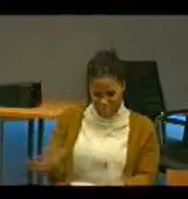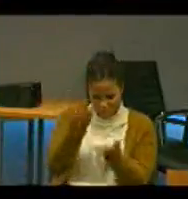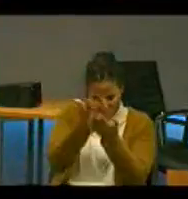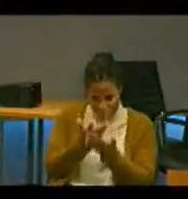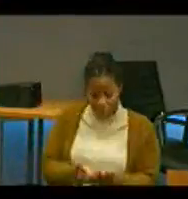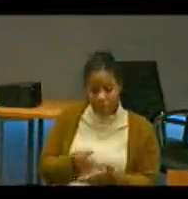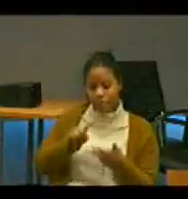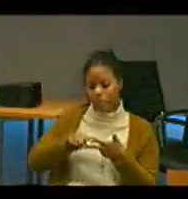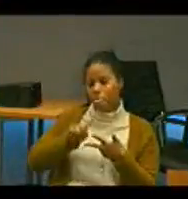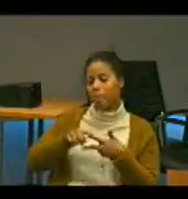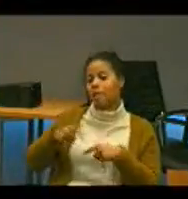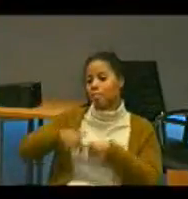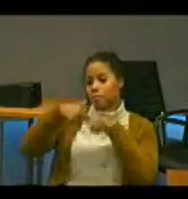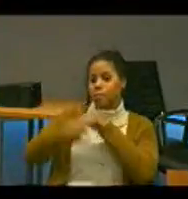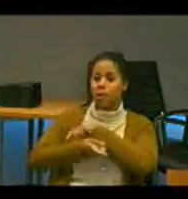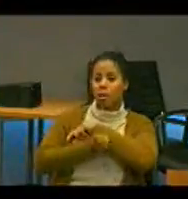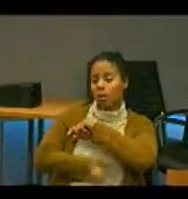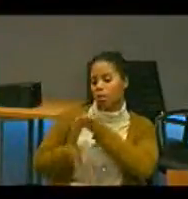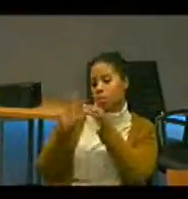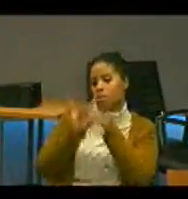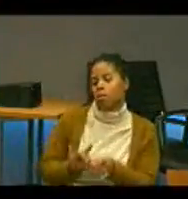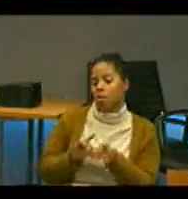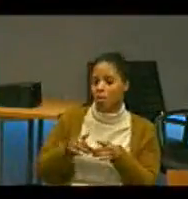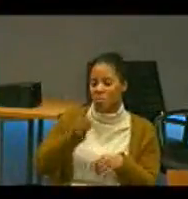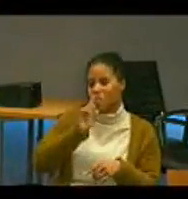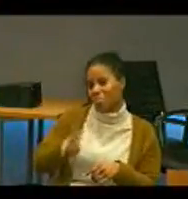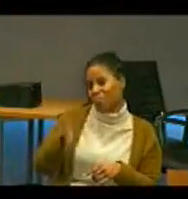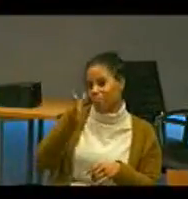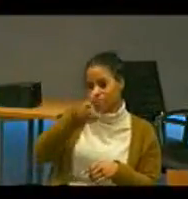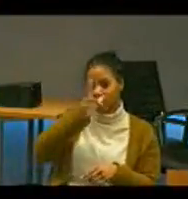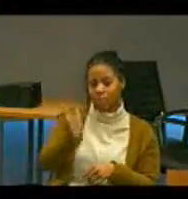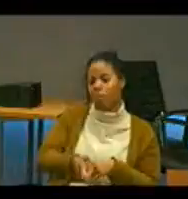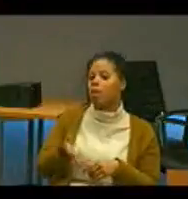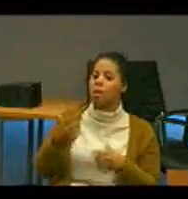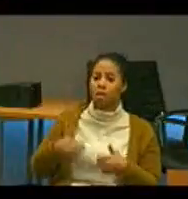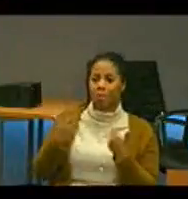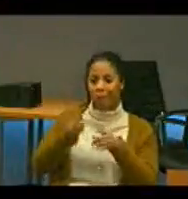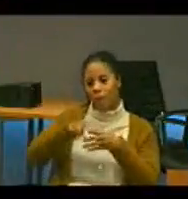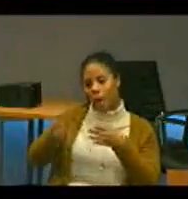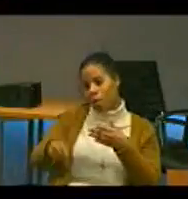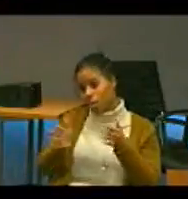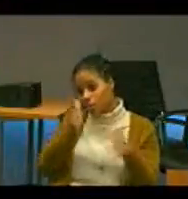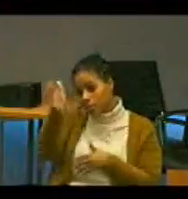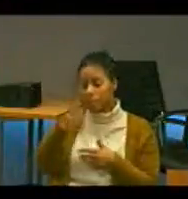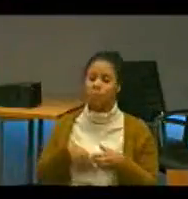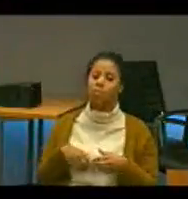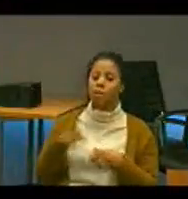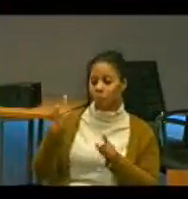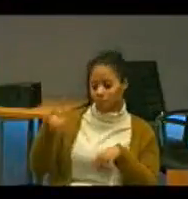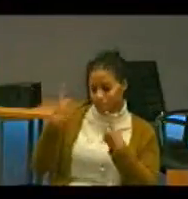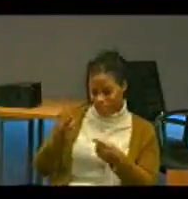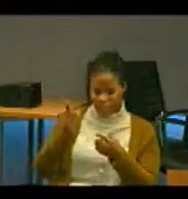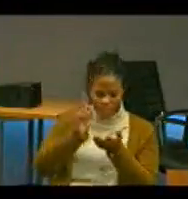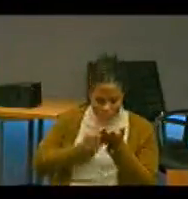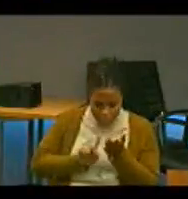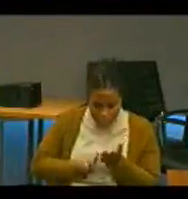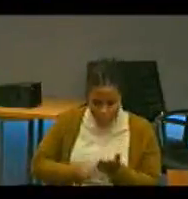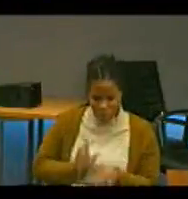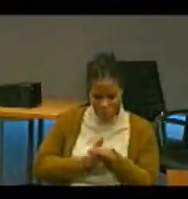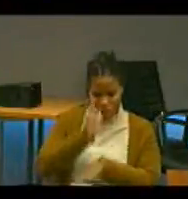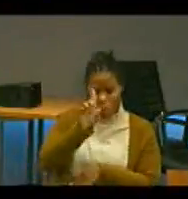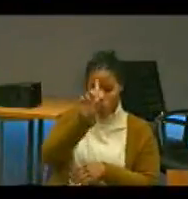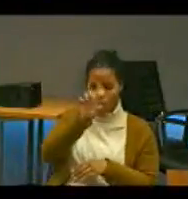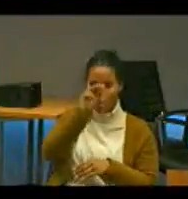and expulsion are associated with poor academic and life outcomes. We know from a longitudinal study of over 1 million Texas school